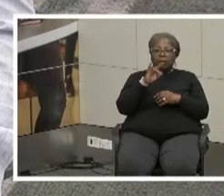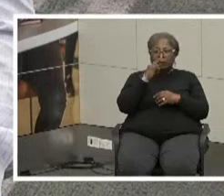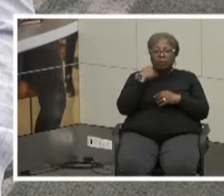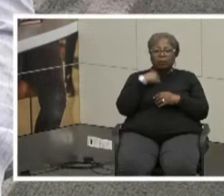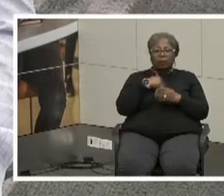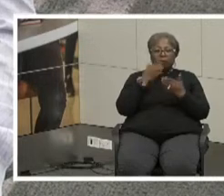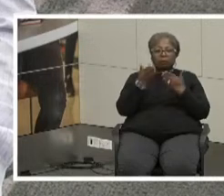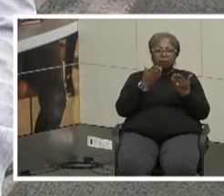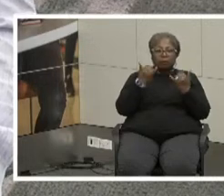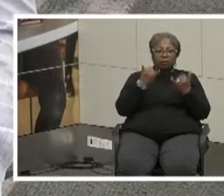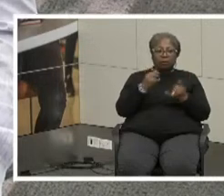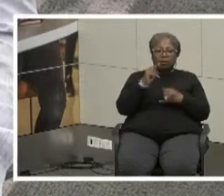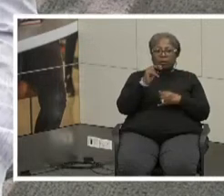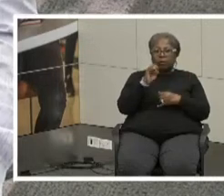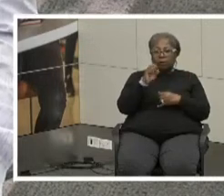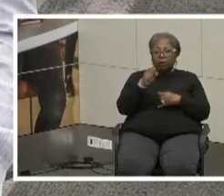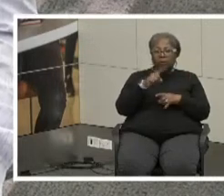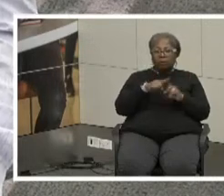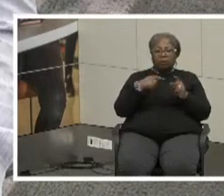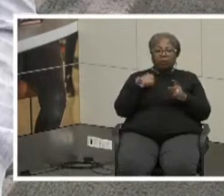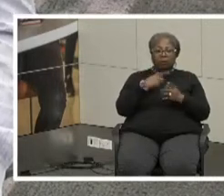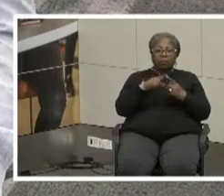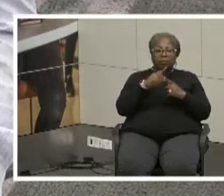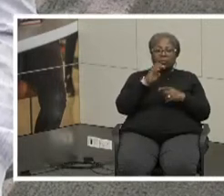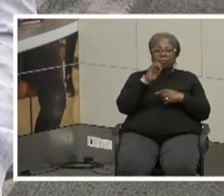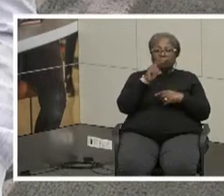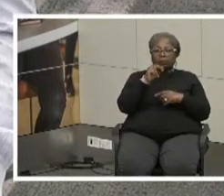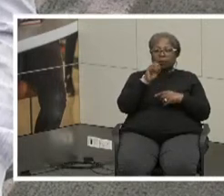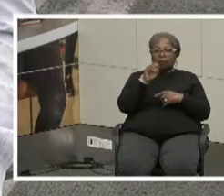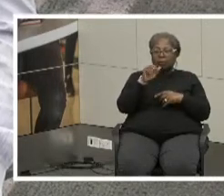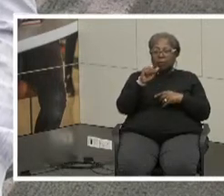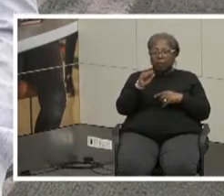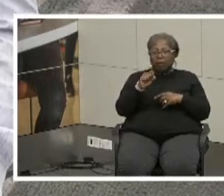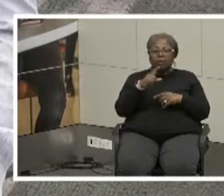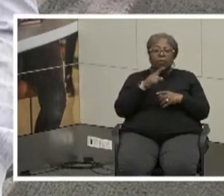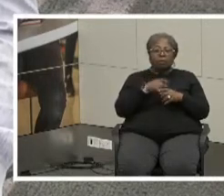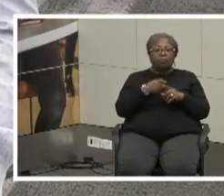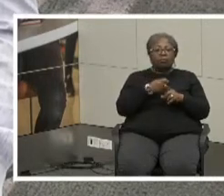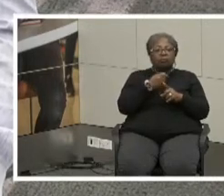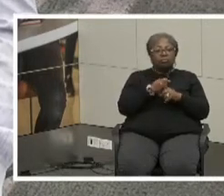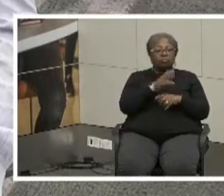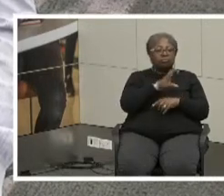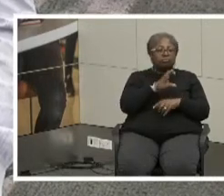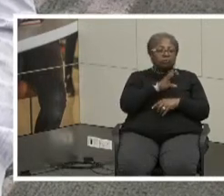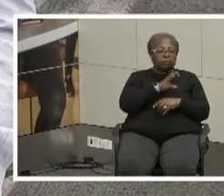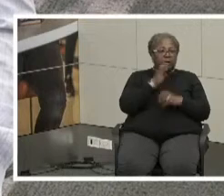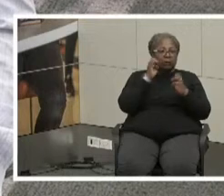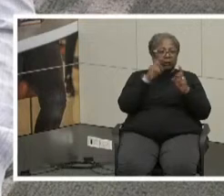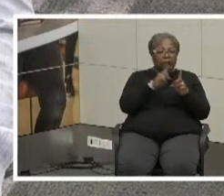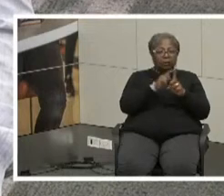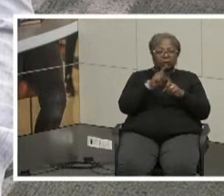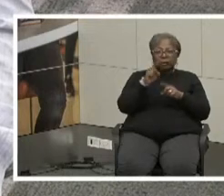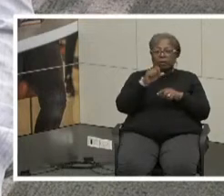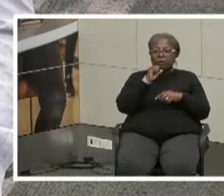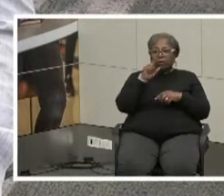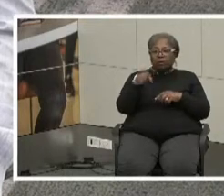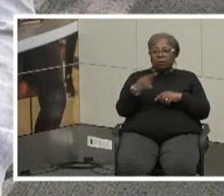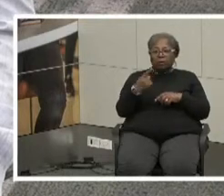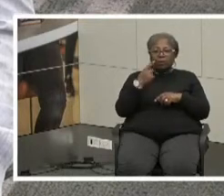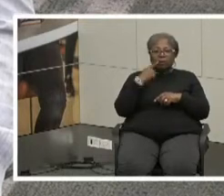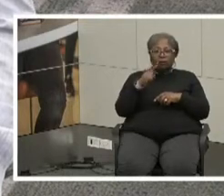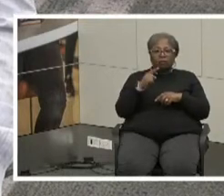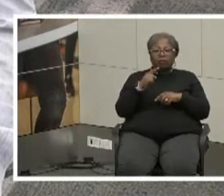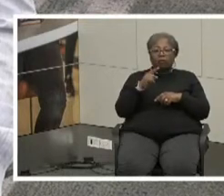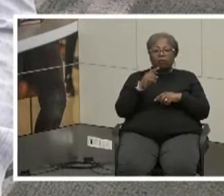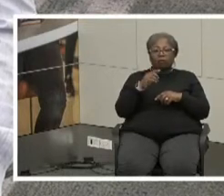now on N NES but we want to be in NES we want to make impacts where character education is also needed not just the affluent